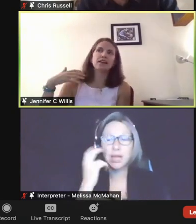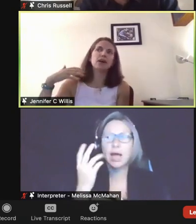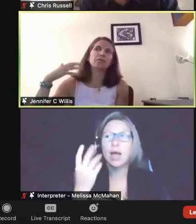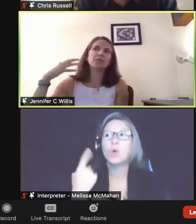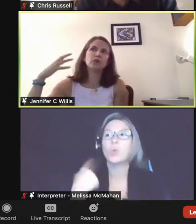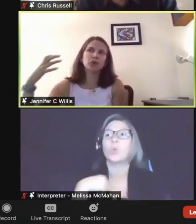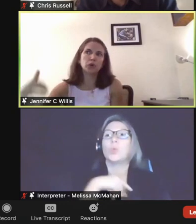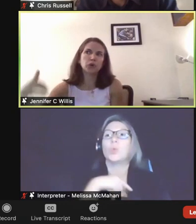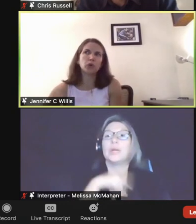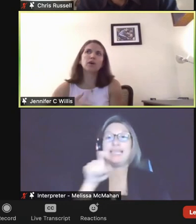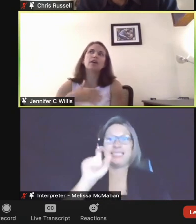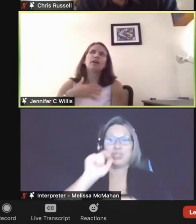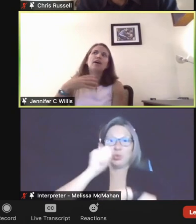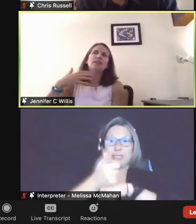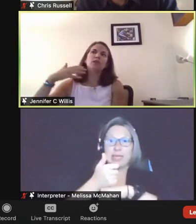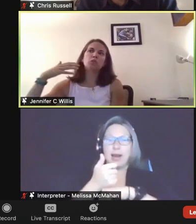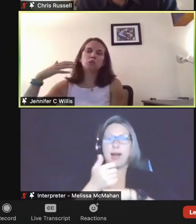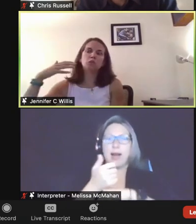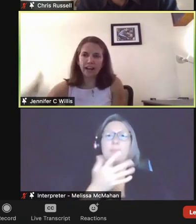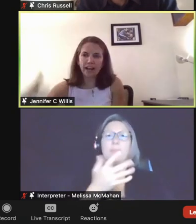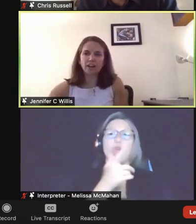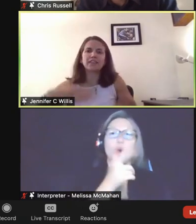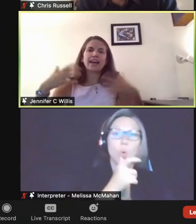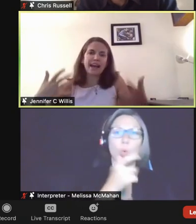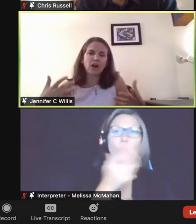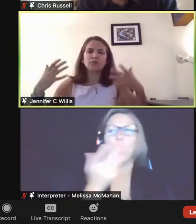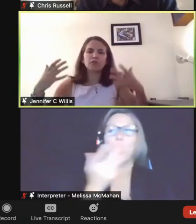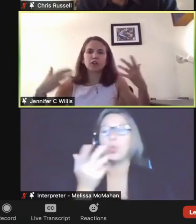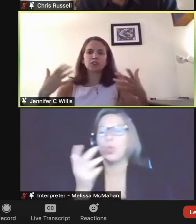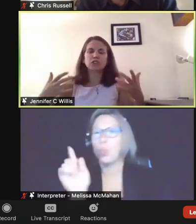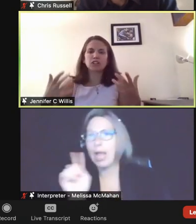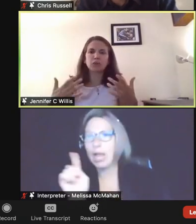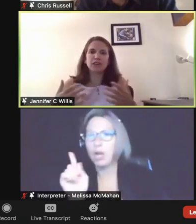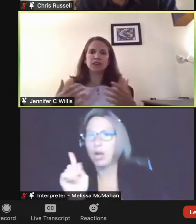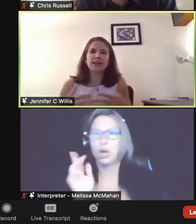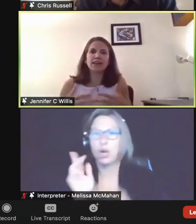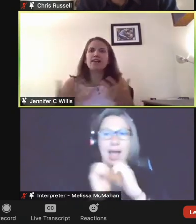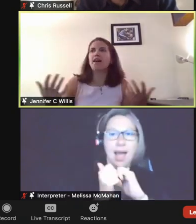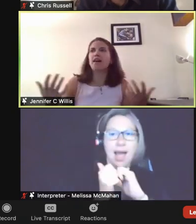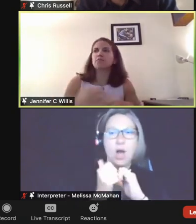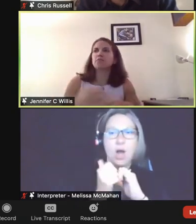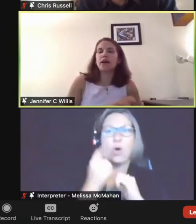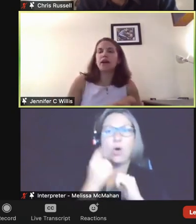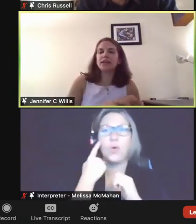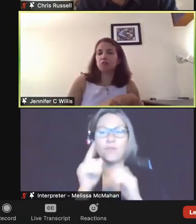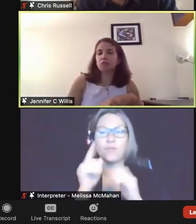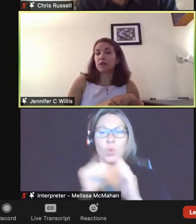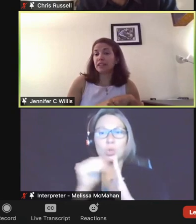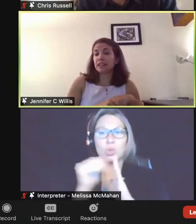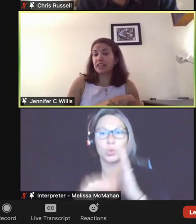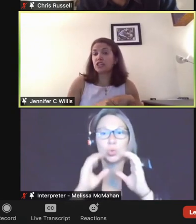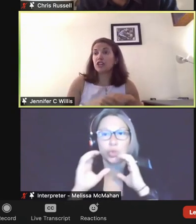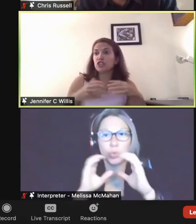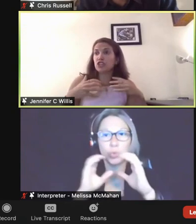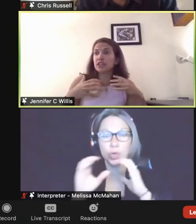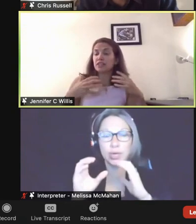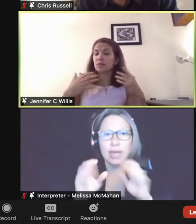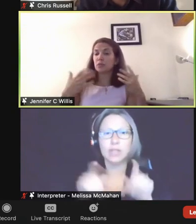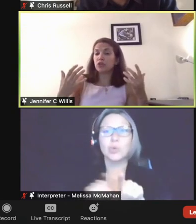need to set up the who and the where and the how for our students to communicate. So as a deafblind